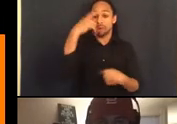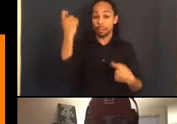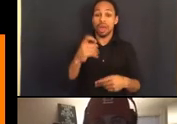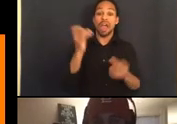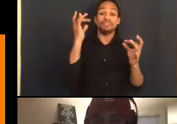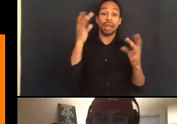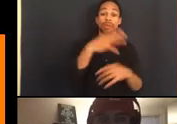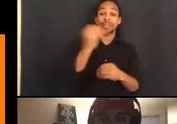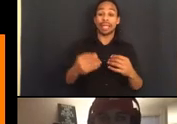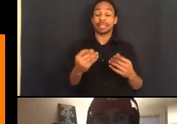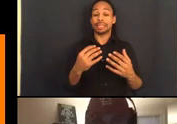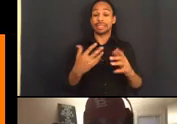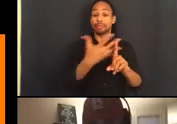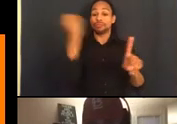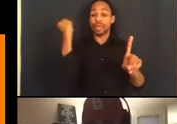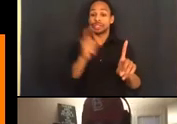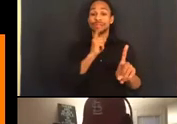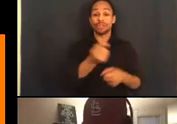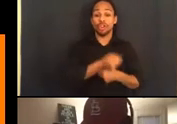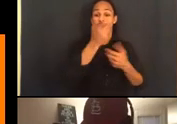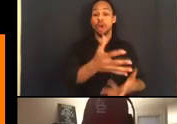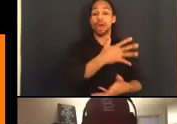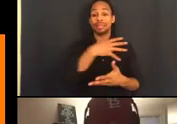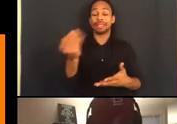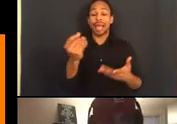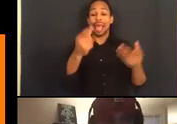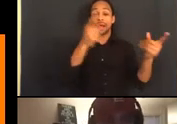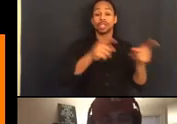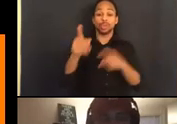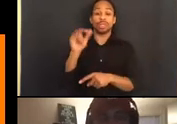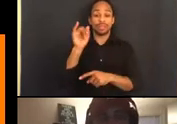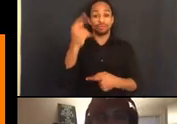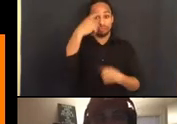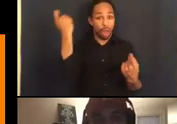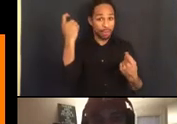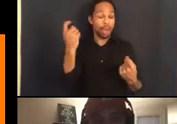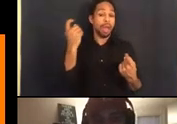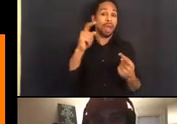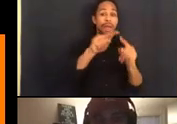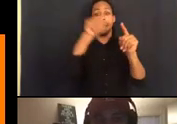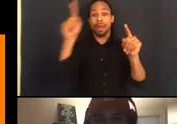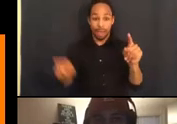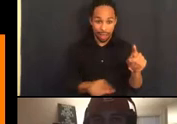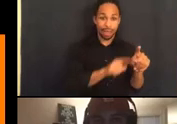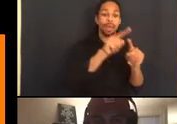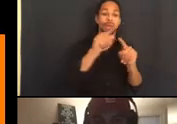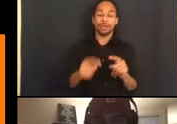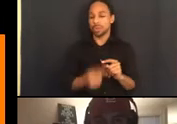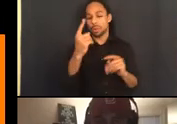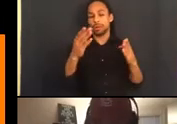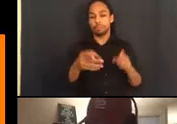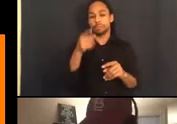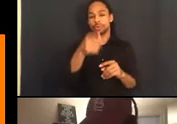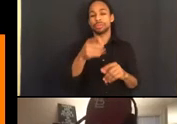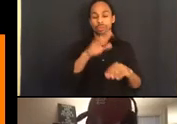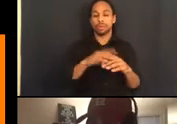consequence of trauma. One of the people pictured on the screen is Lil Boosie. He is somebody that spent time in Louisiana State Penitentiary, which